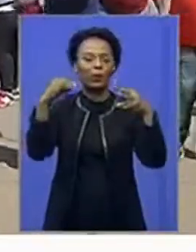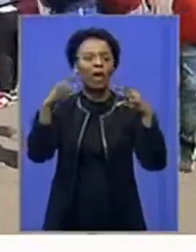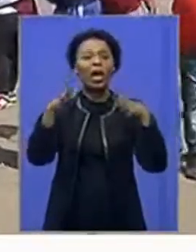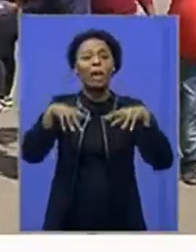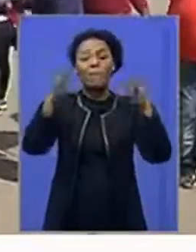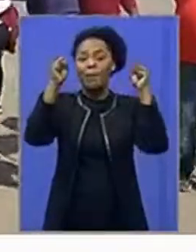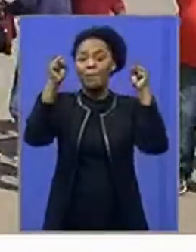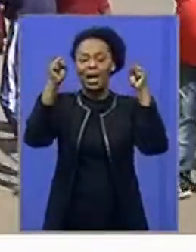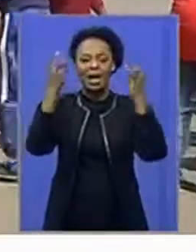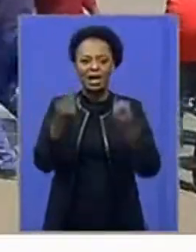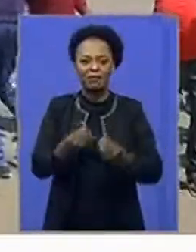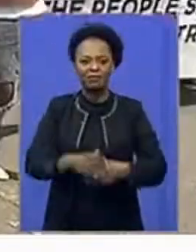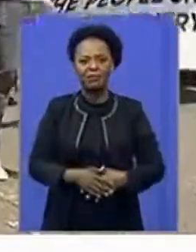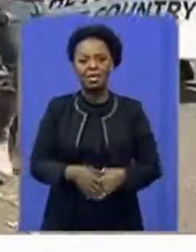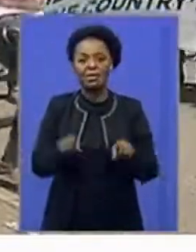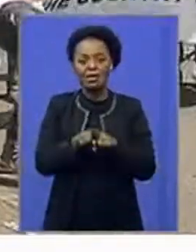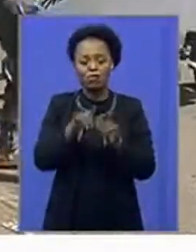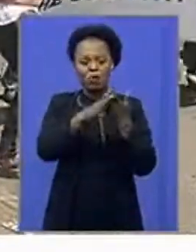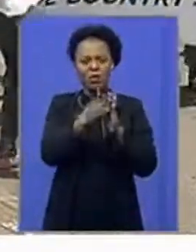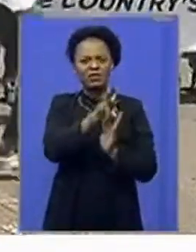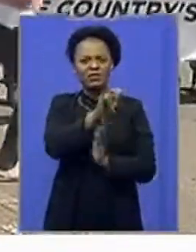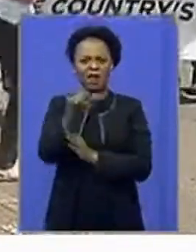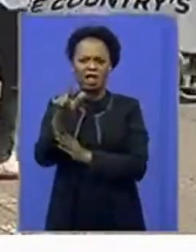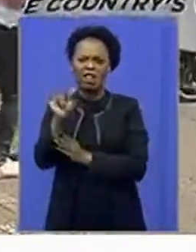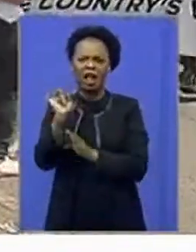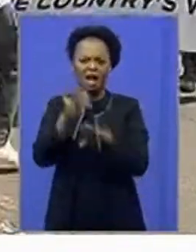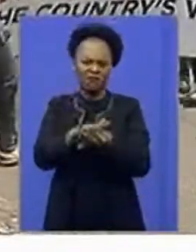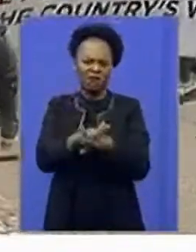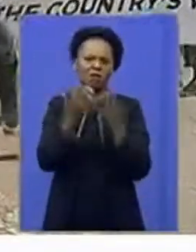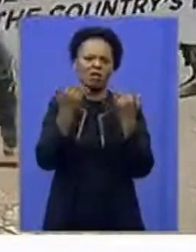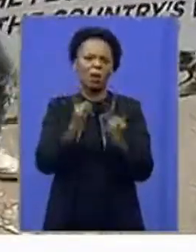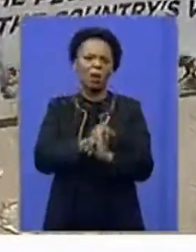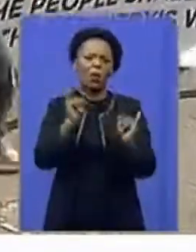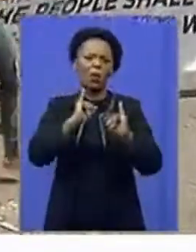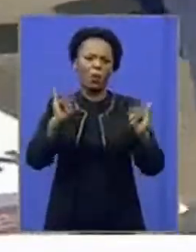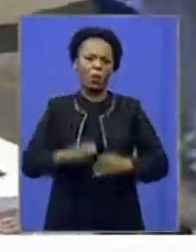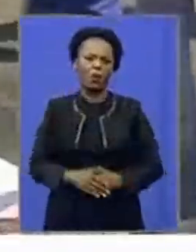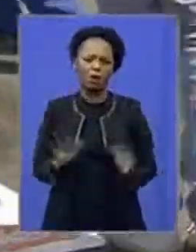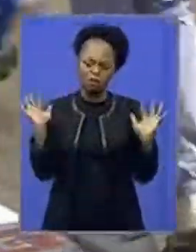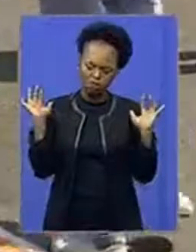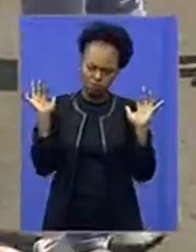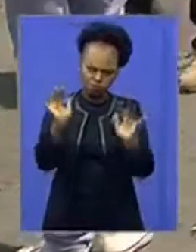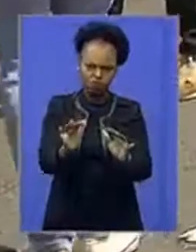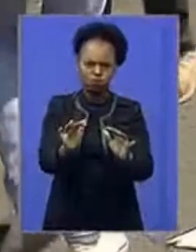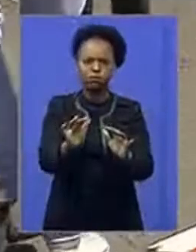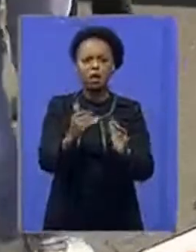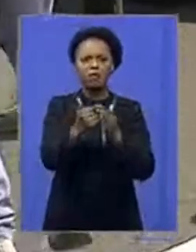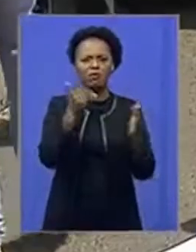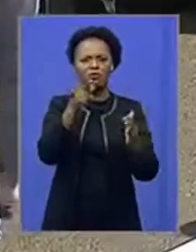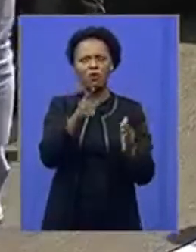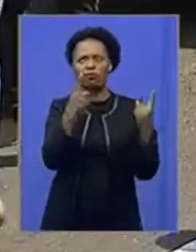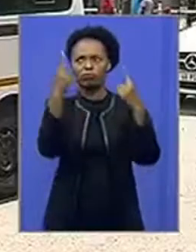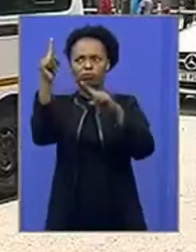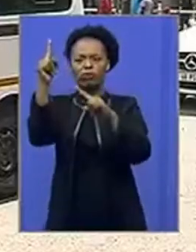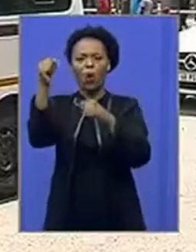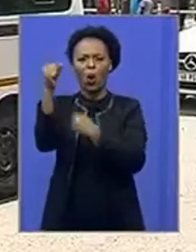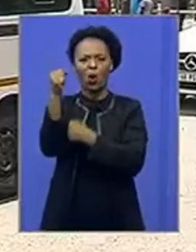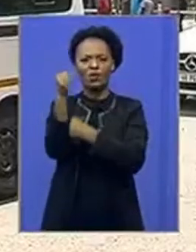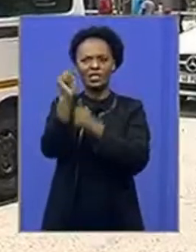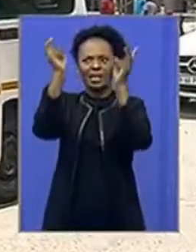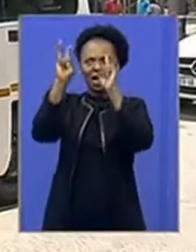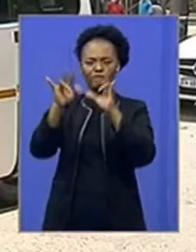Badudi ba Vaal le bona ba amegile ba kopane fa pele leeto le leba dikantorong tša Eskom. Ge ba